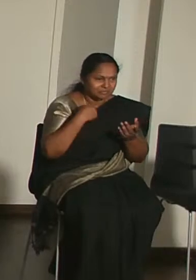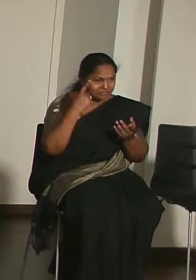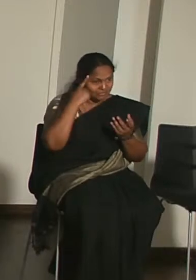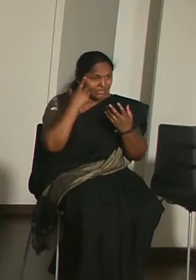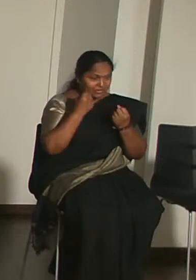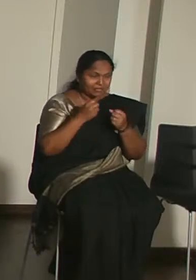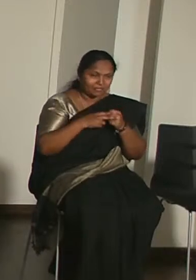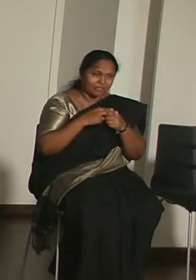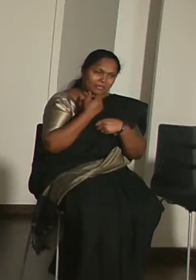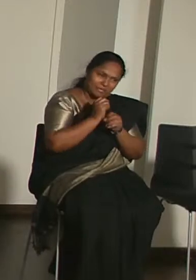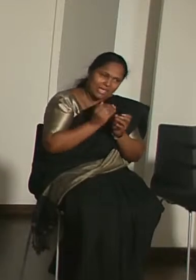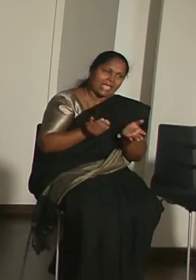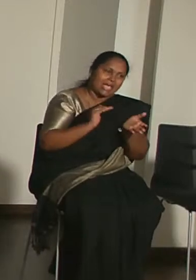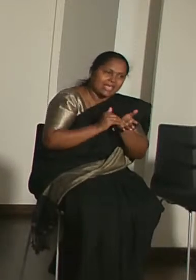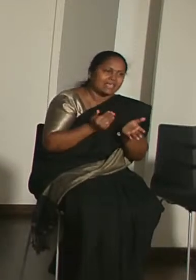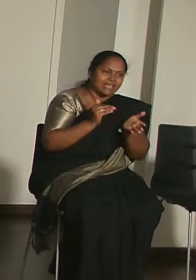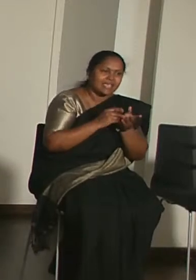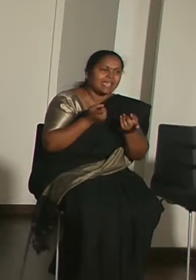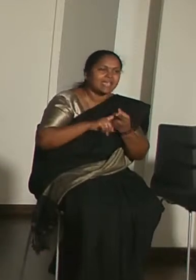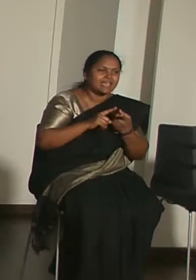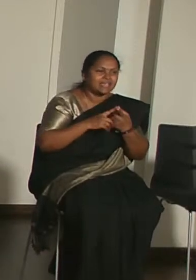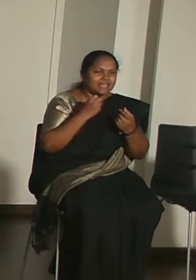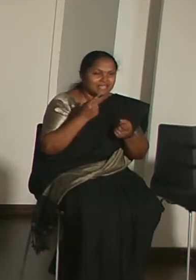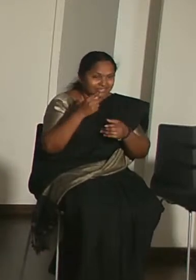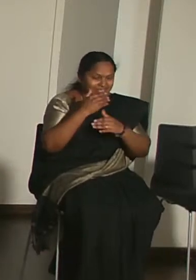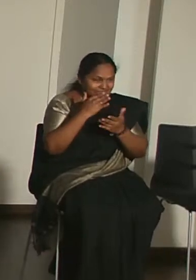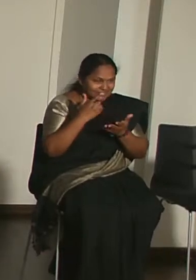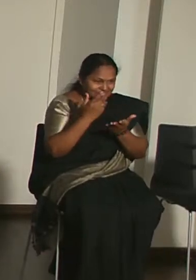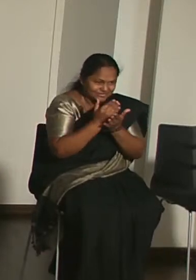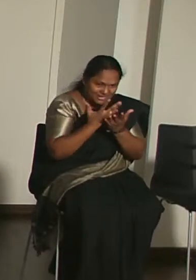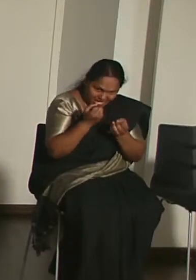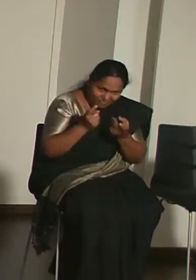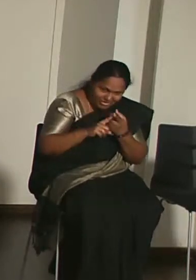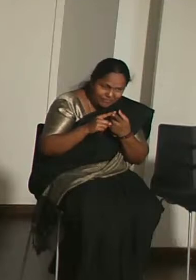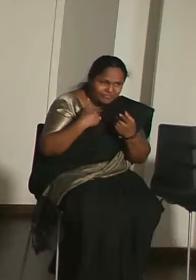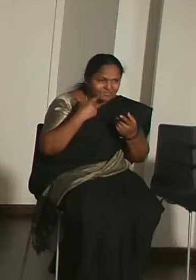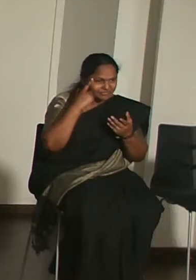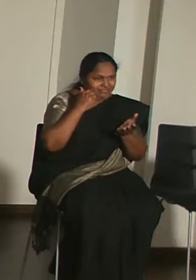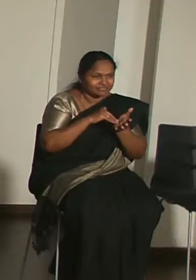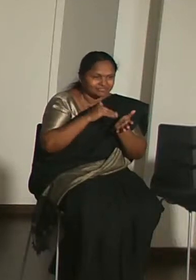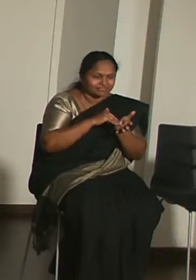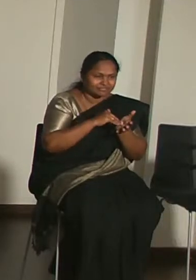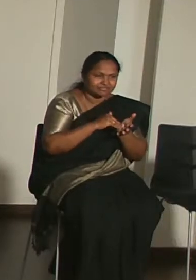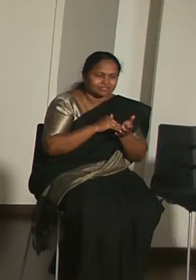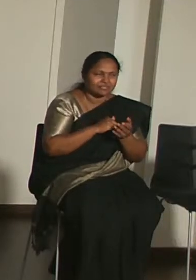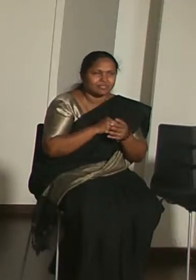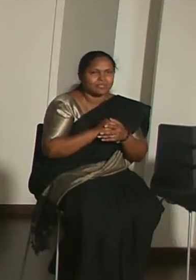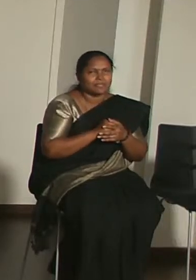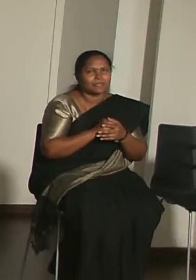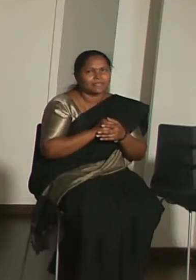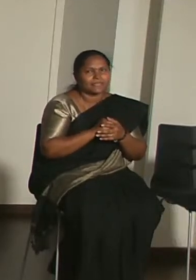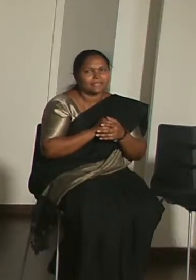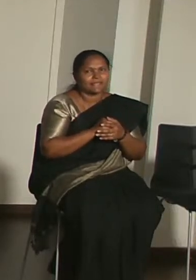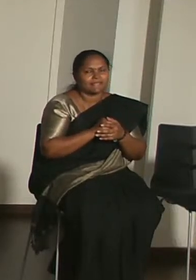maybe again and again. This threshold happened. That threshold happened, and so that's something that fascinates me. Would you want